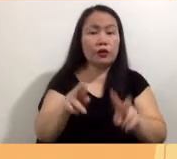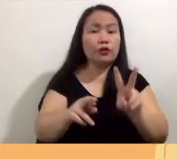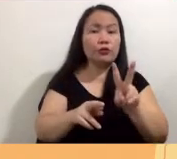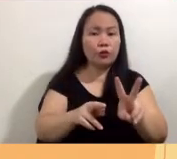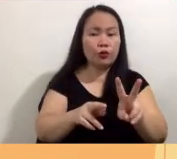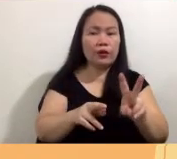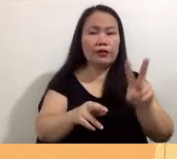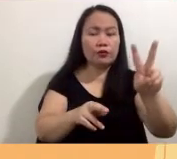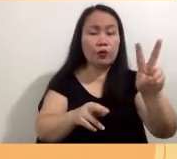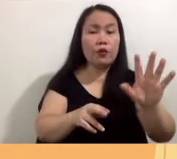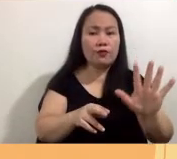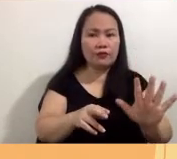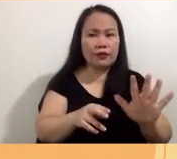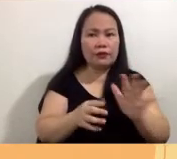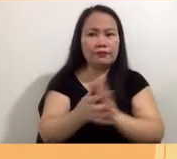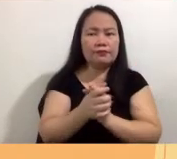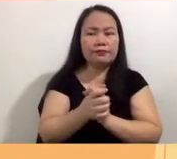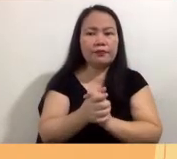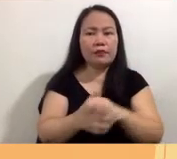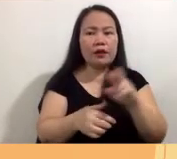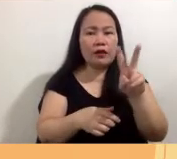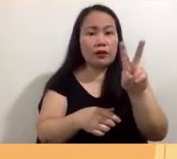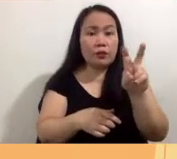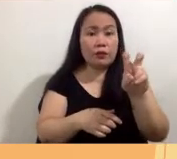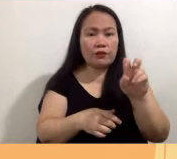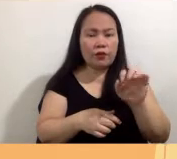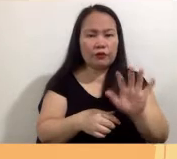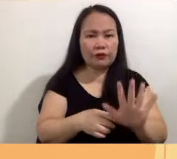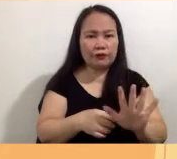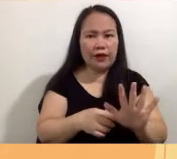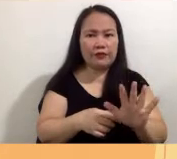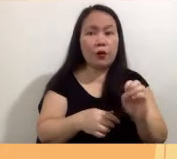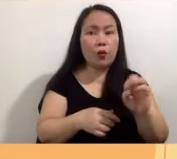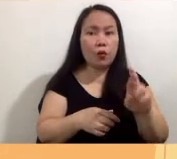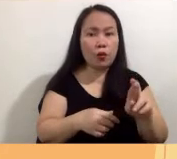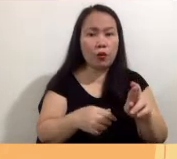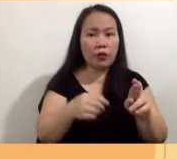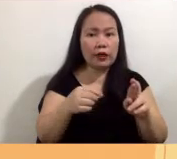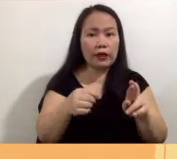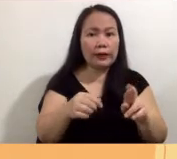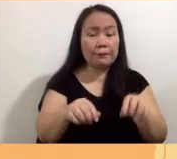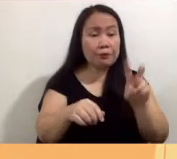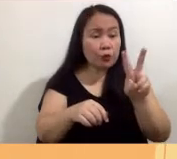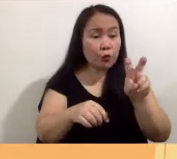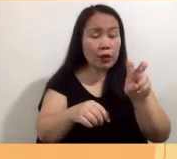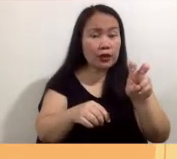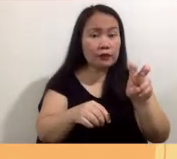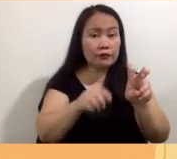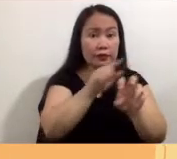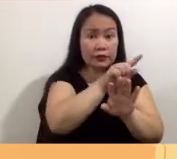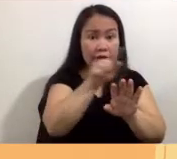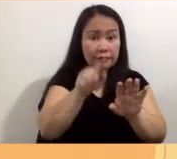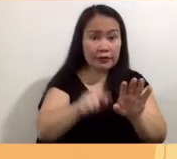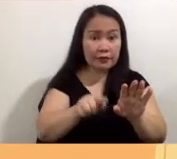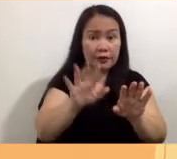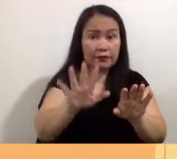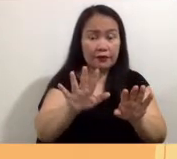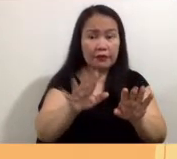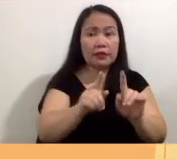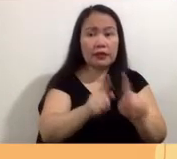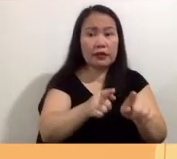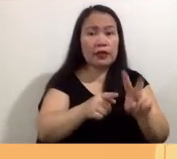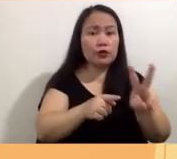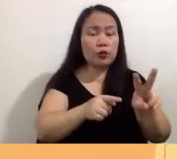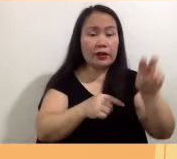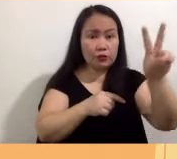as equivalent to 12 over 5. So, kapag sinimplify natin si 12 over 5, we can have